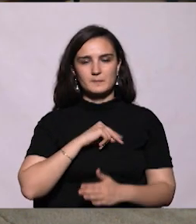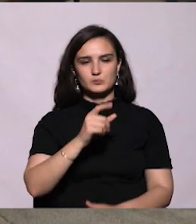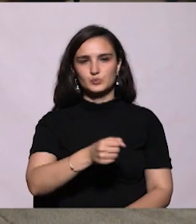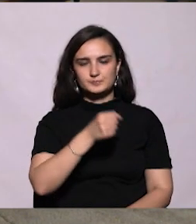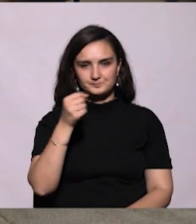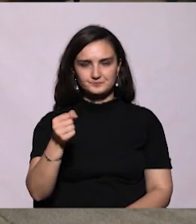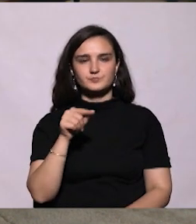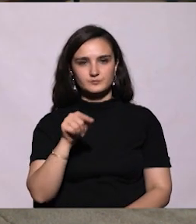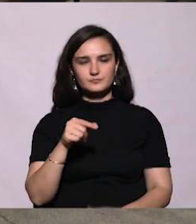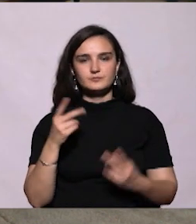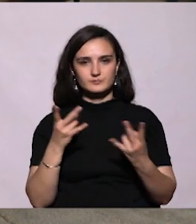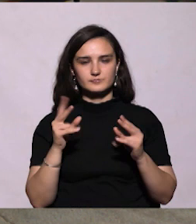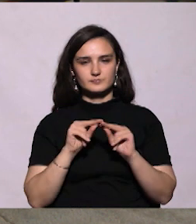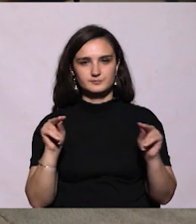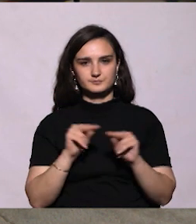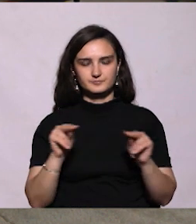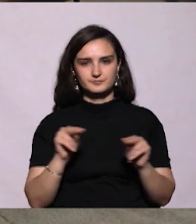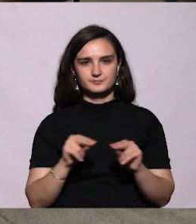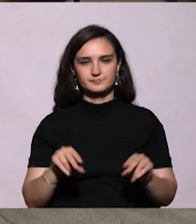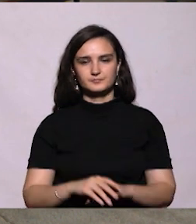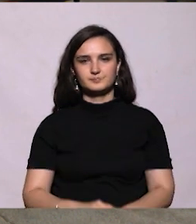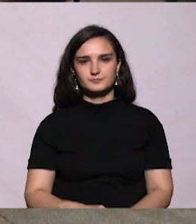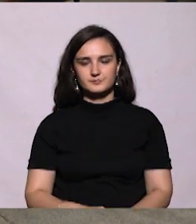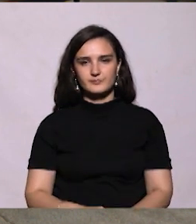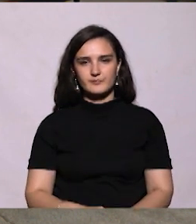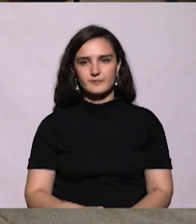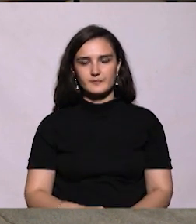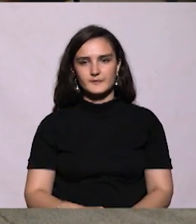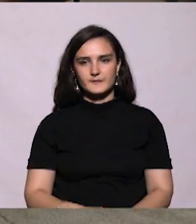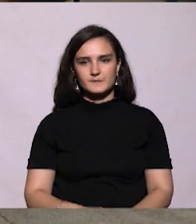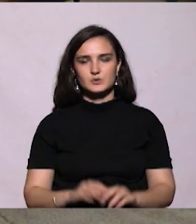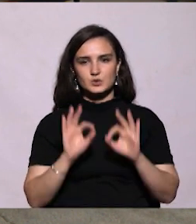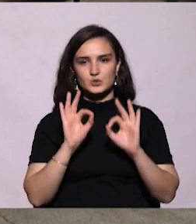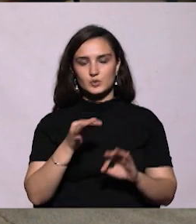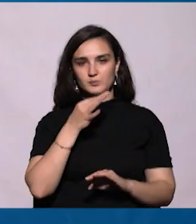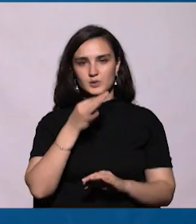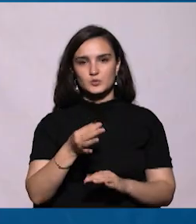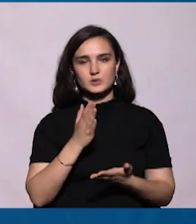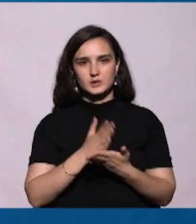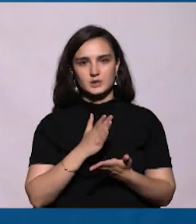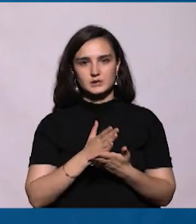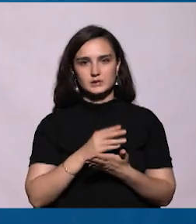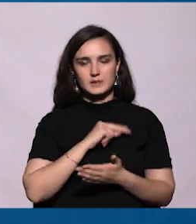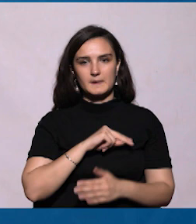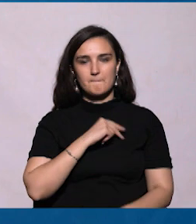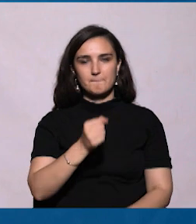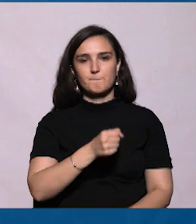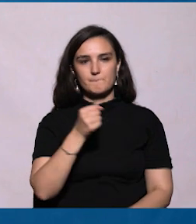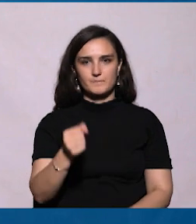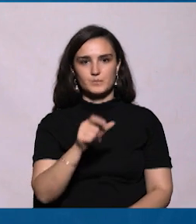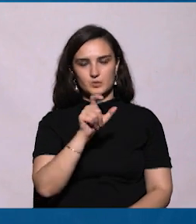employee Especially. needs training. Exactly. Definitely. So the right answer would be employee.